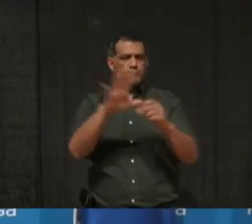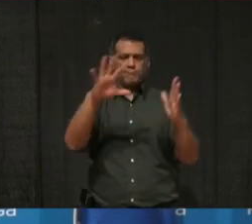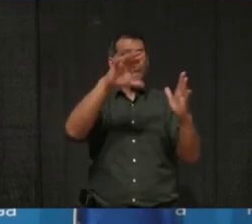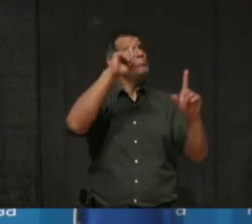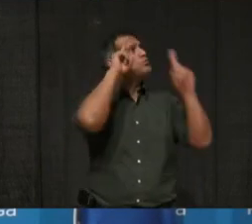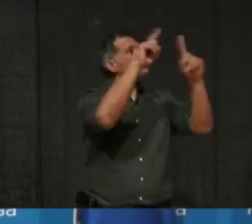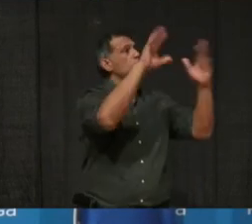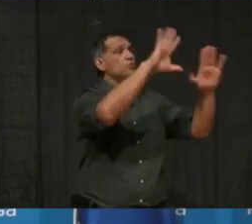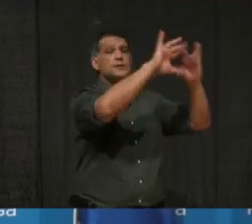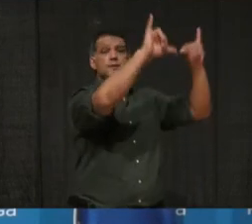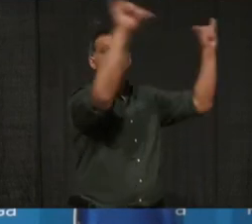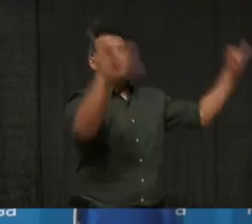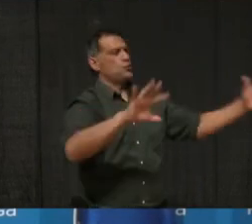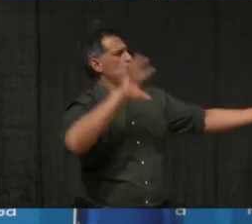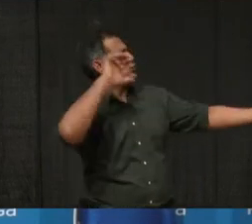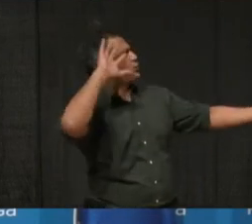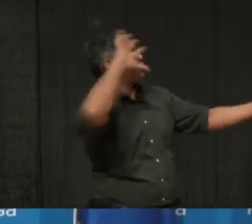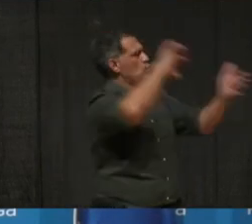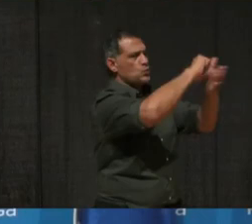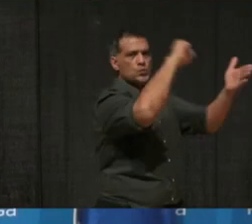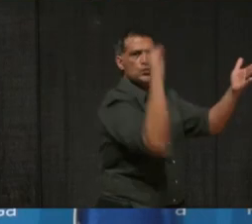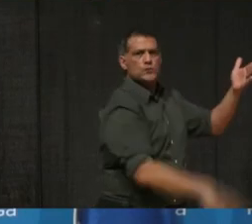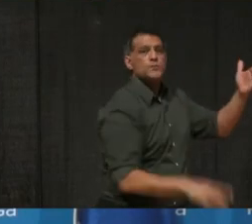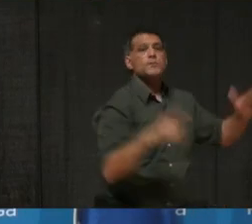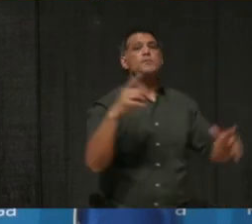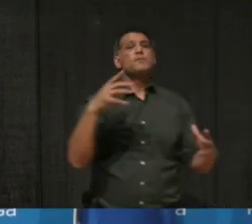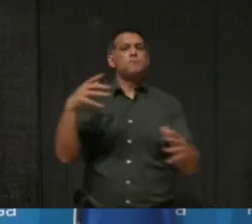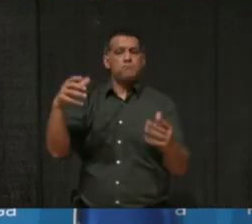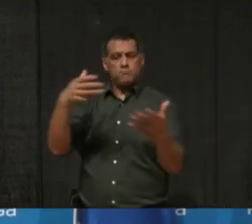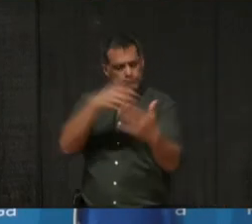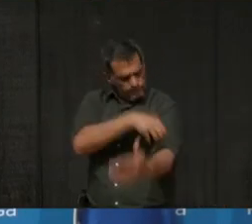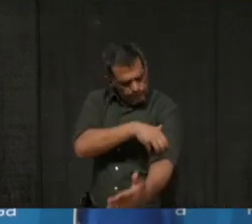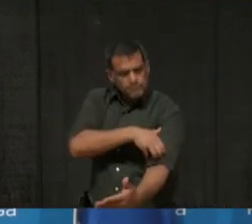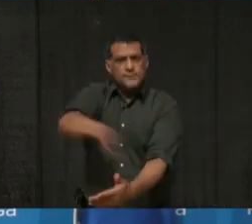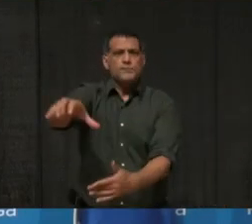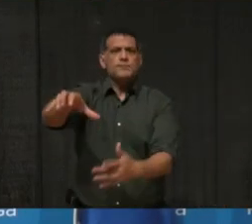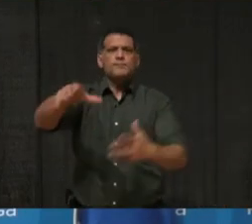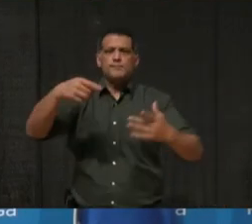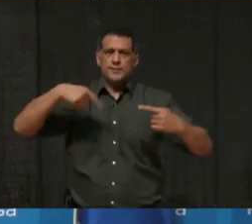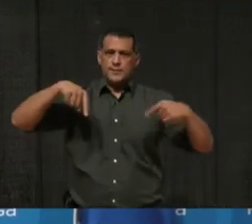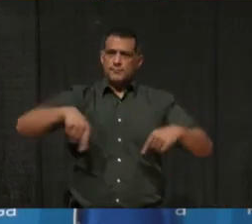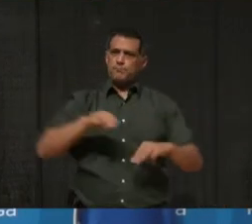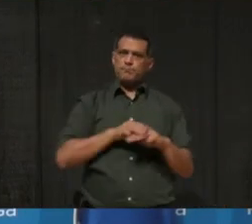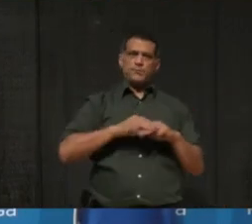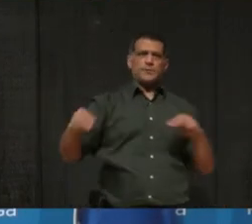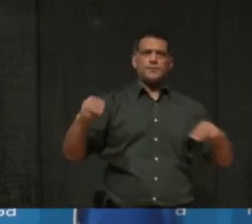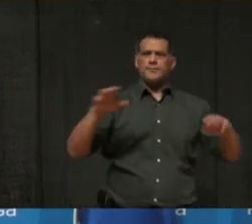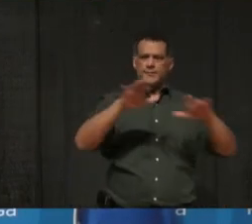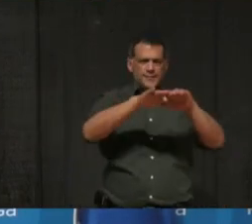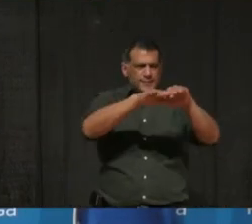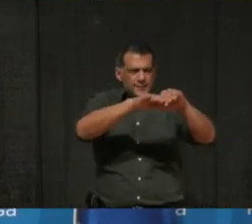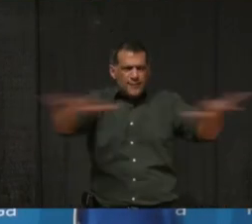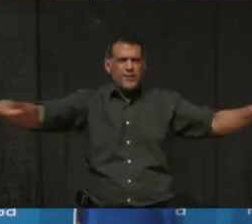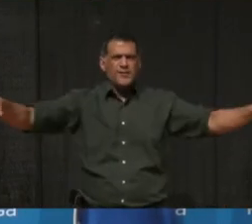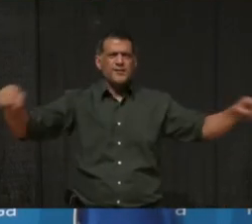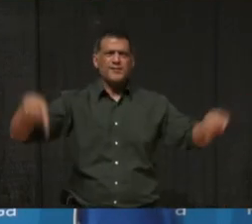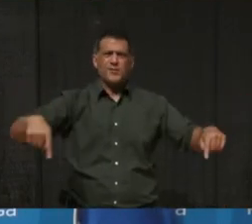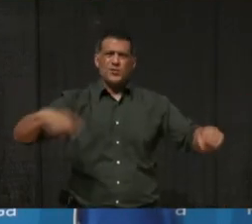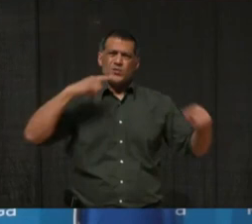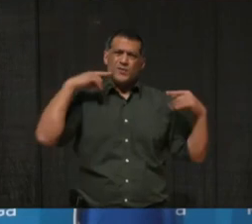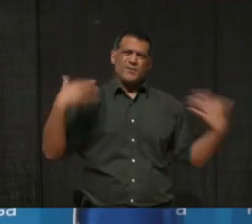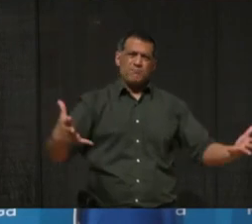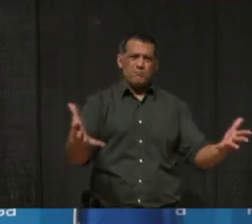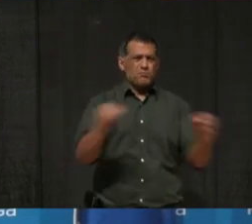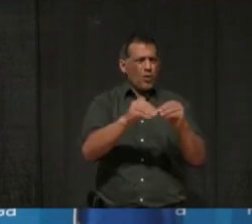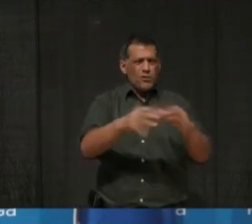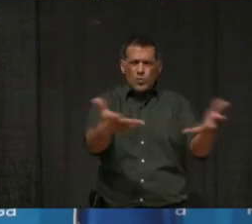ensure that we aren't just known as one of the most diverse cities in the country, but also one of the most welcoming and